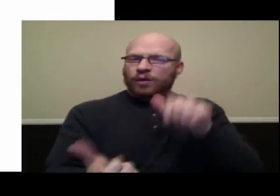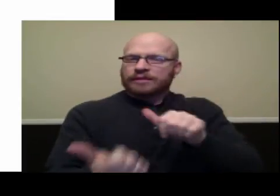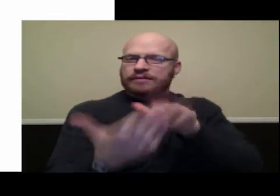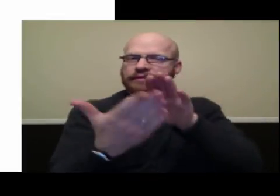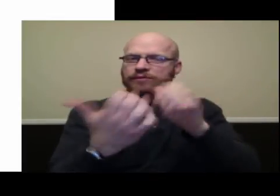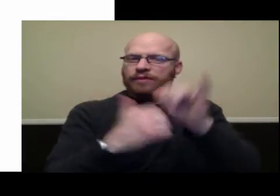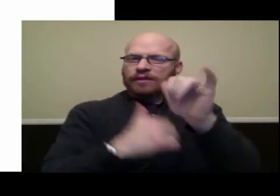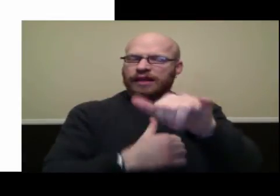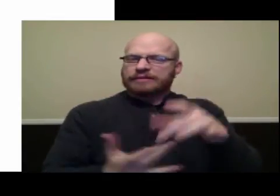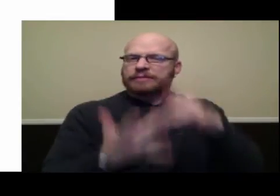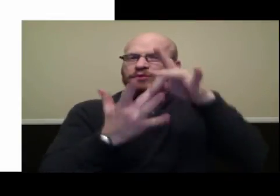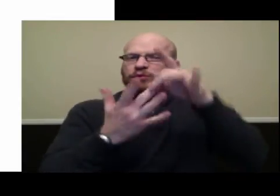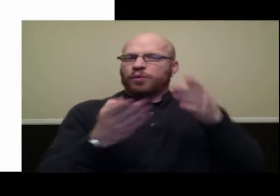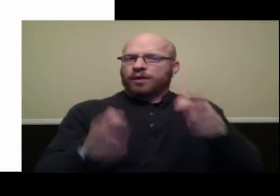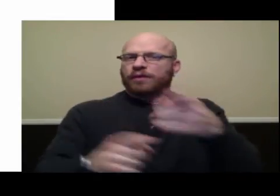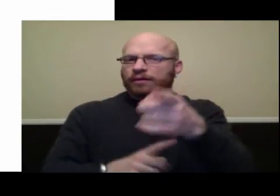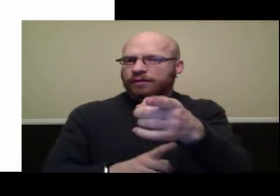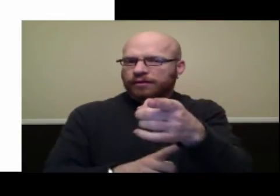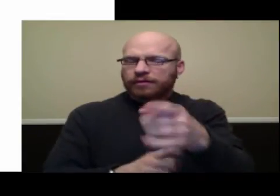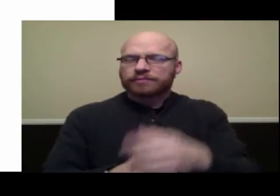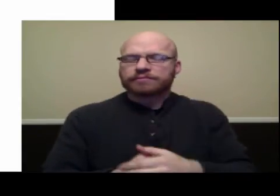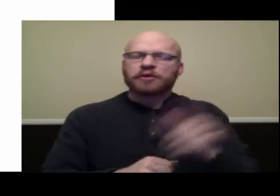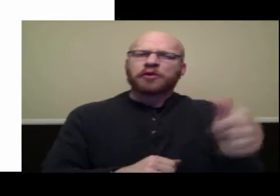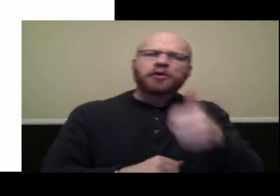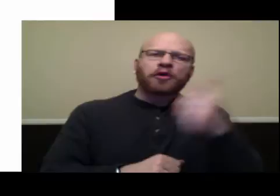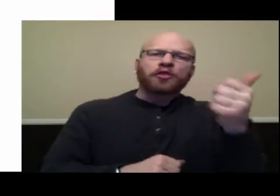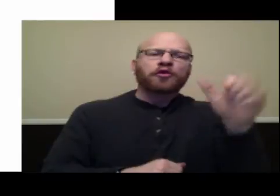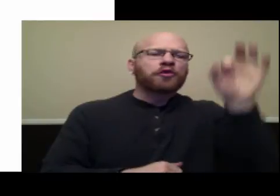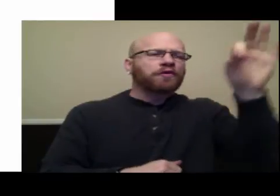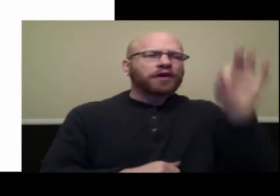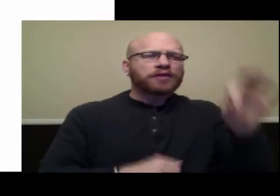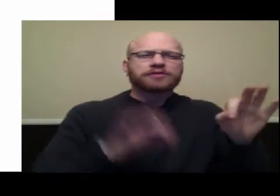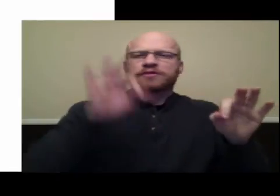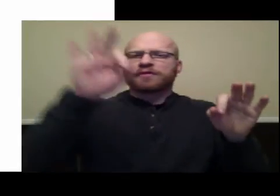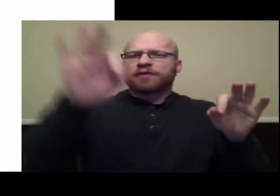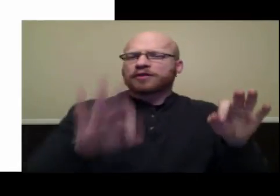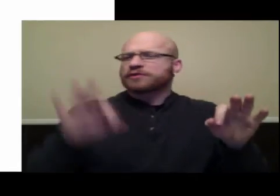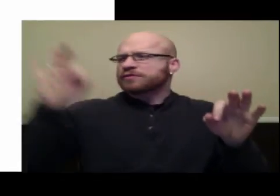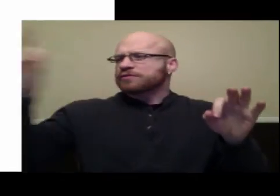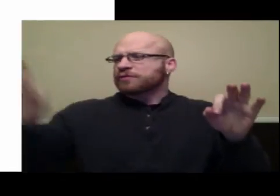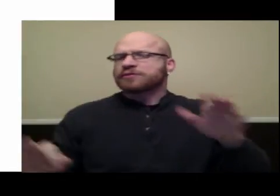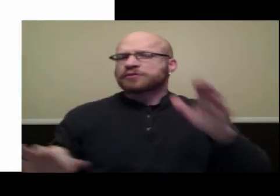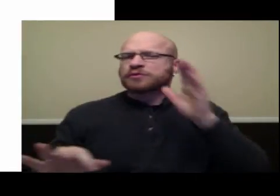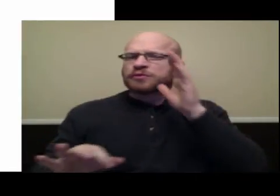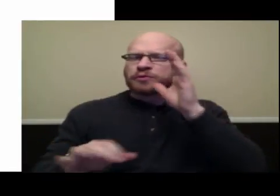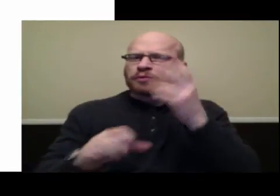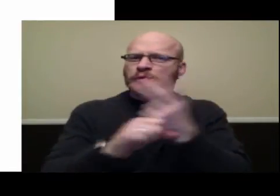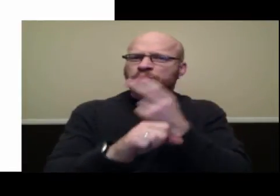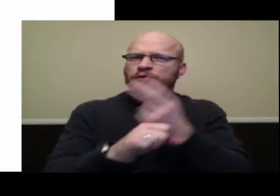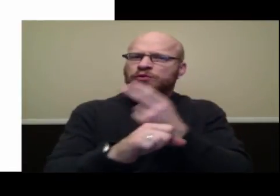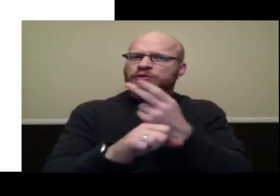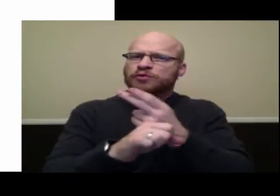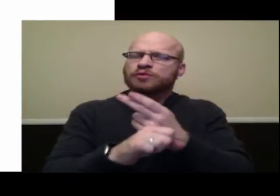What's new in this vlog is the fact that we have fractions with the grouping symbols.